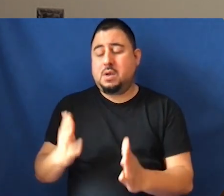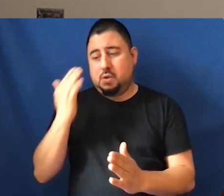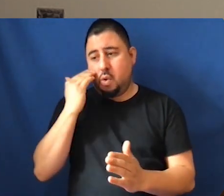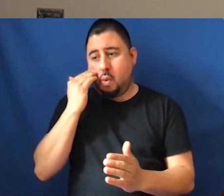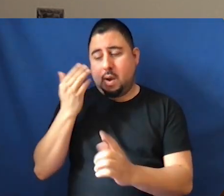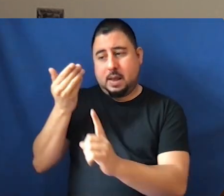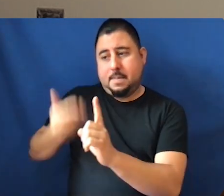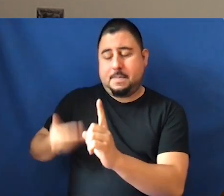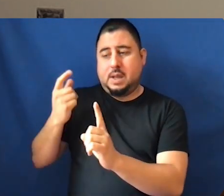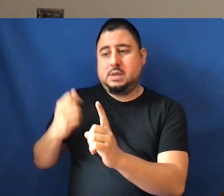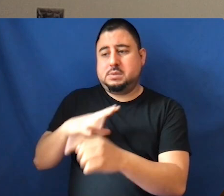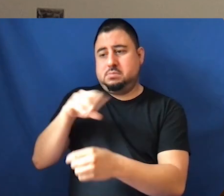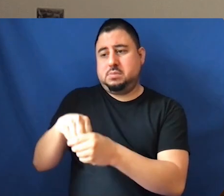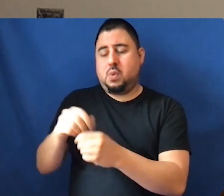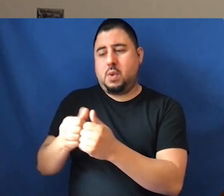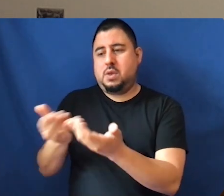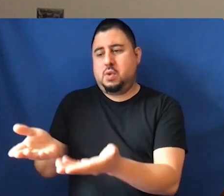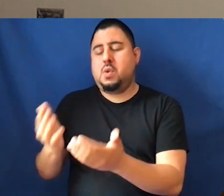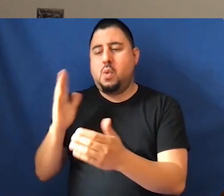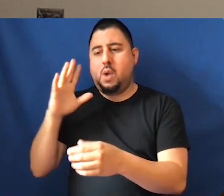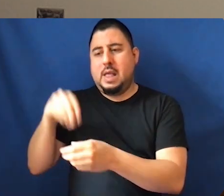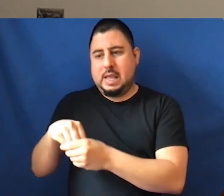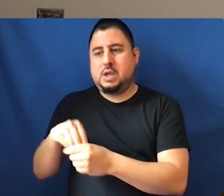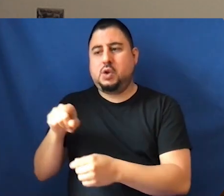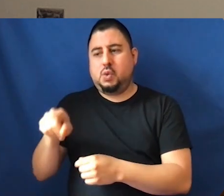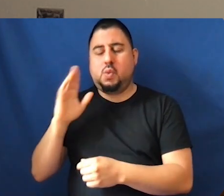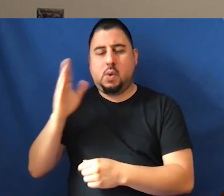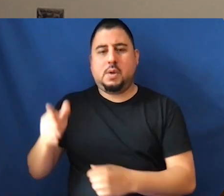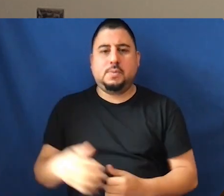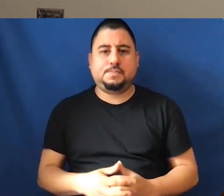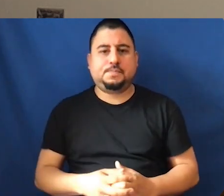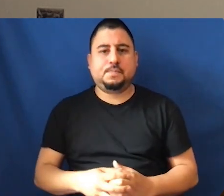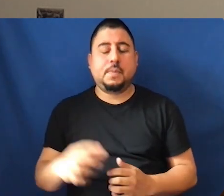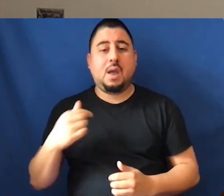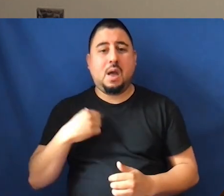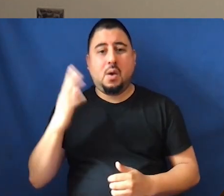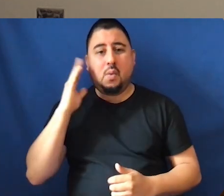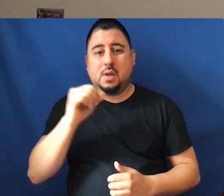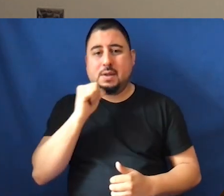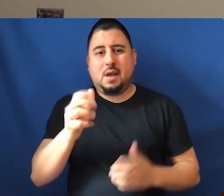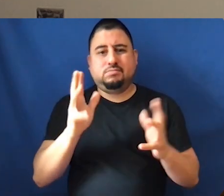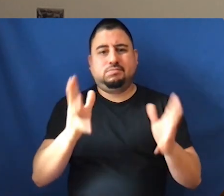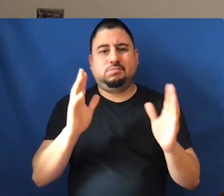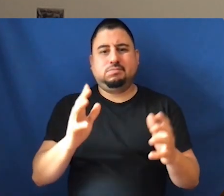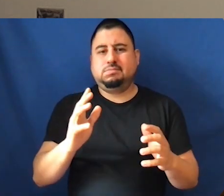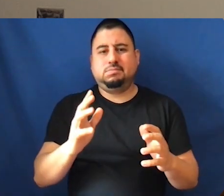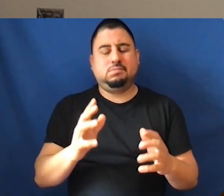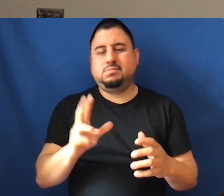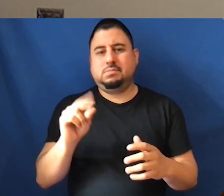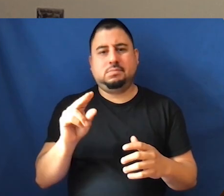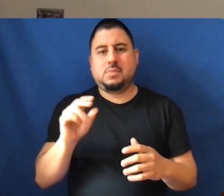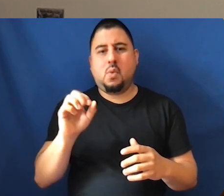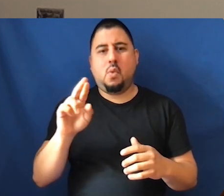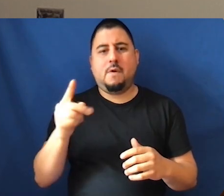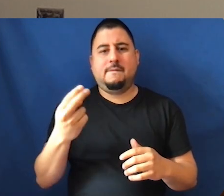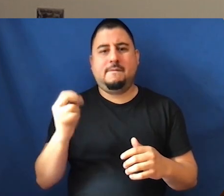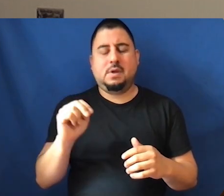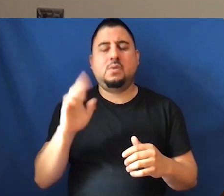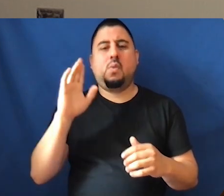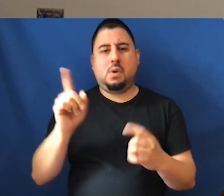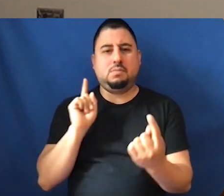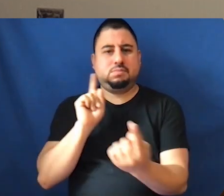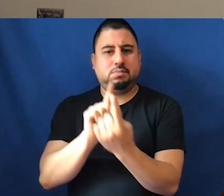he remains with you and will be in you. I will not leave you orphans. I will come to